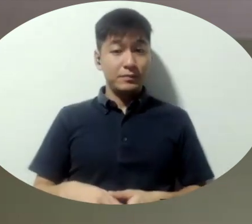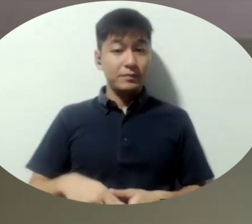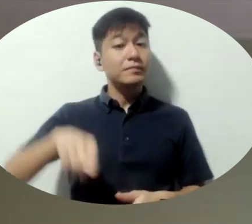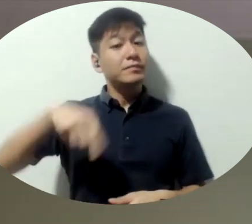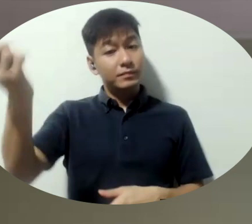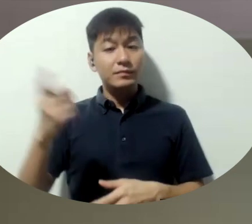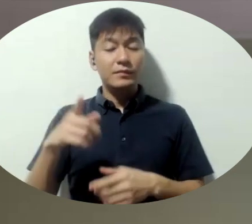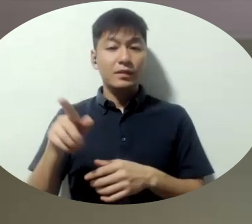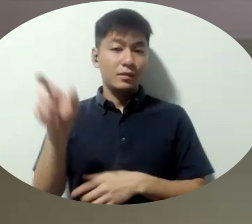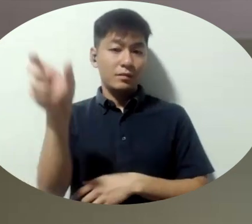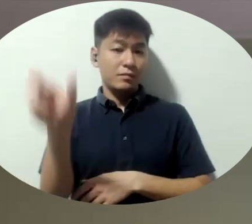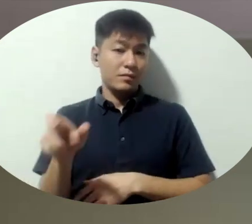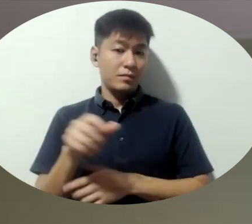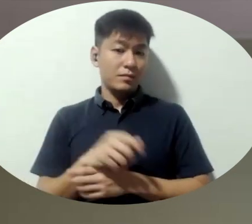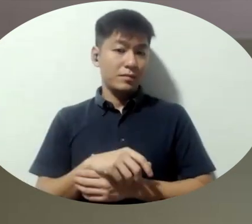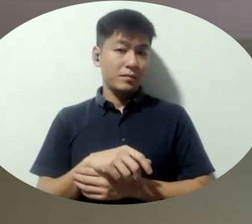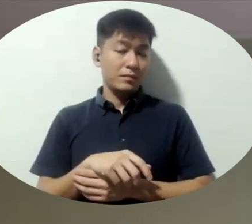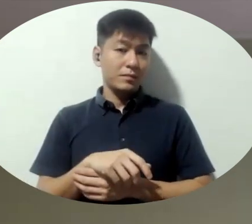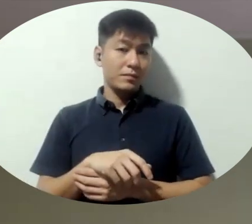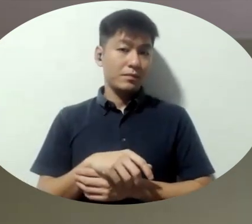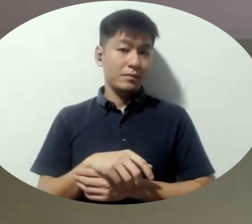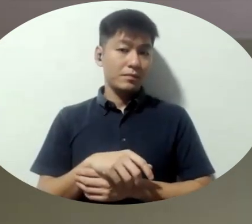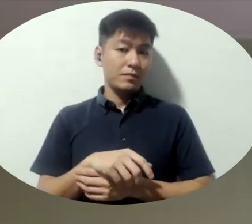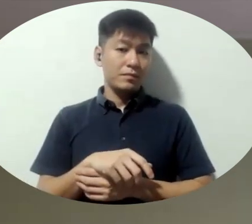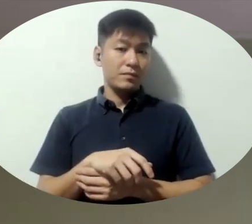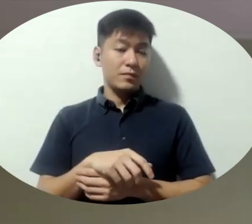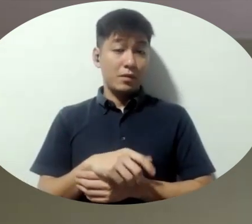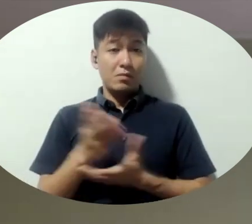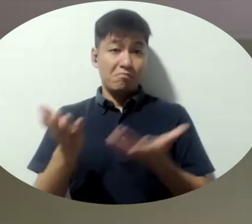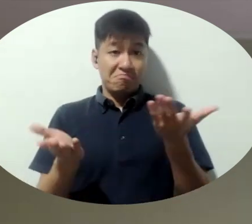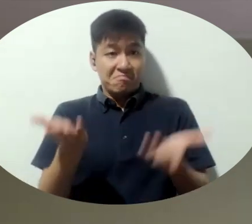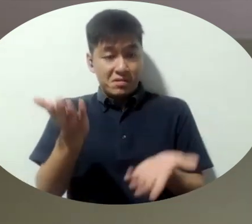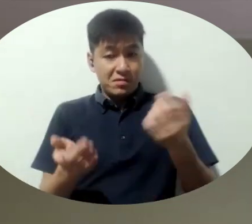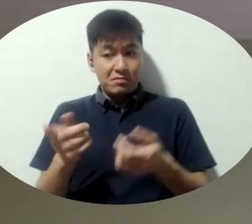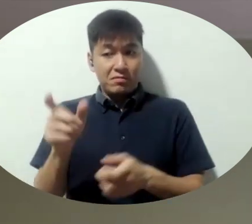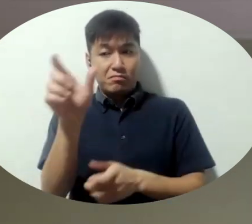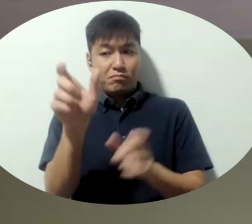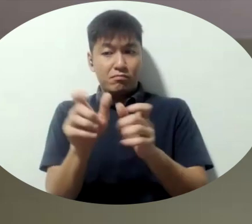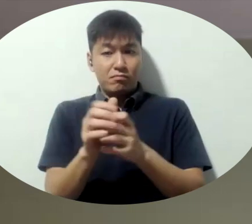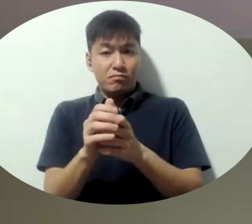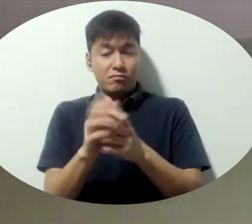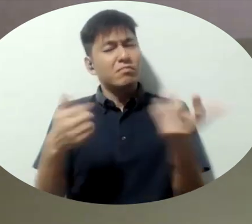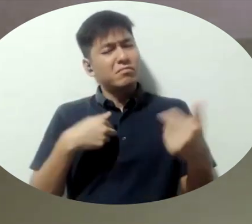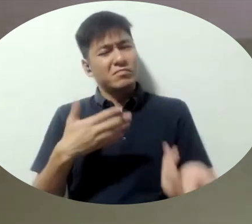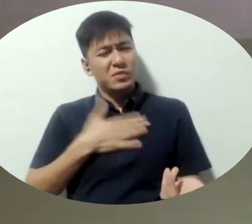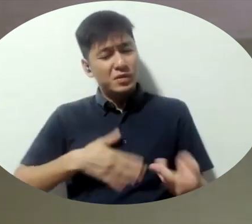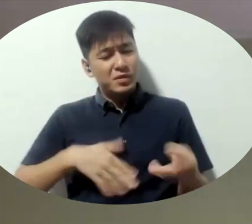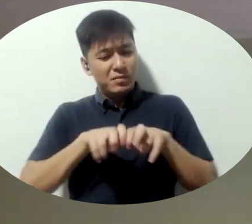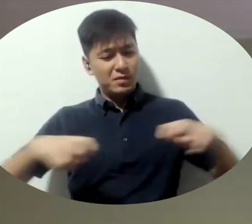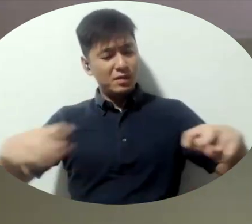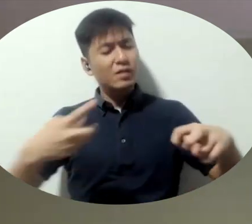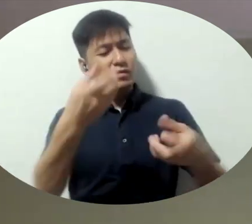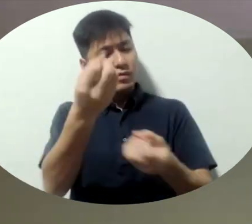chasers, unmute if they could, and also tell us and let us know something. But I'm curious from the panel, how does